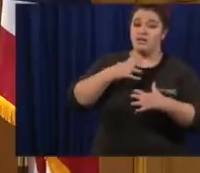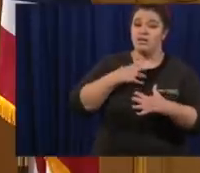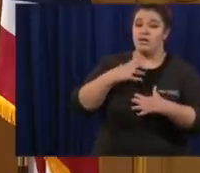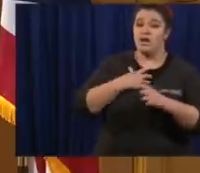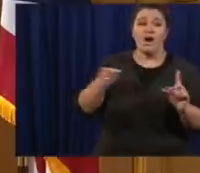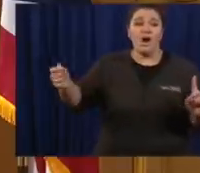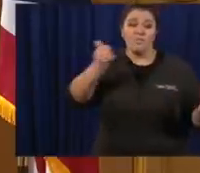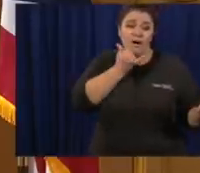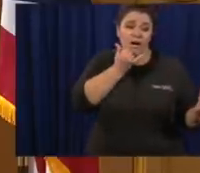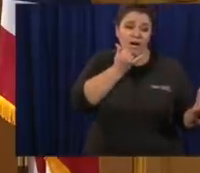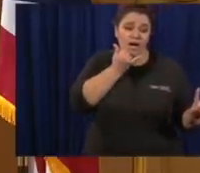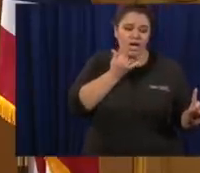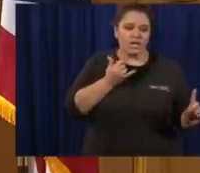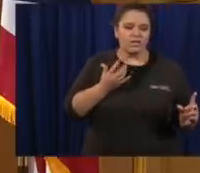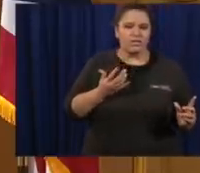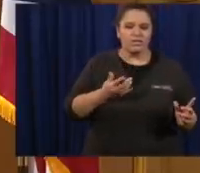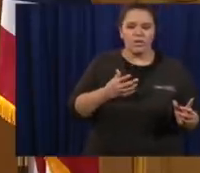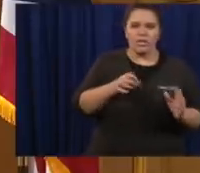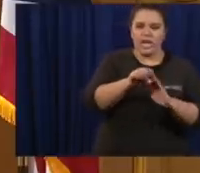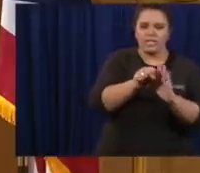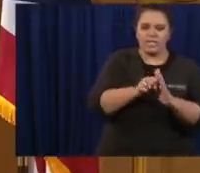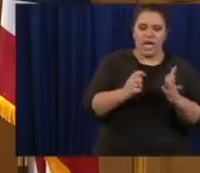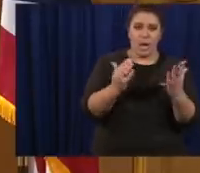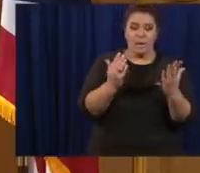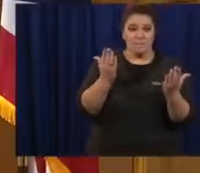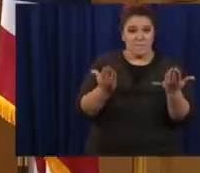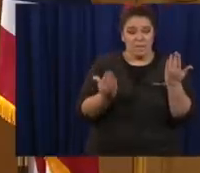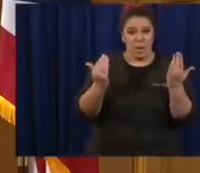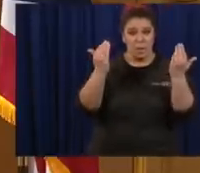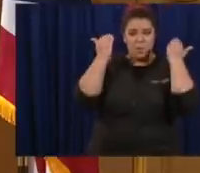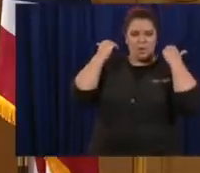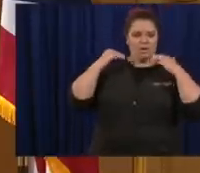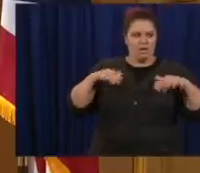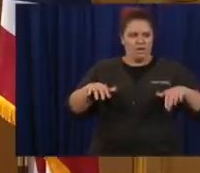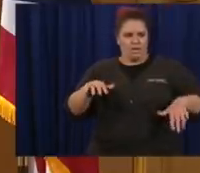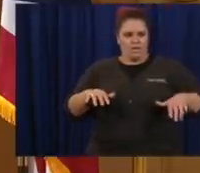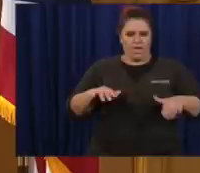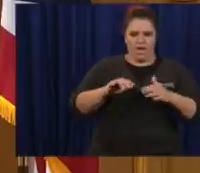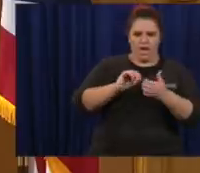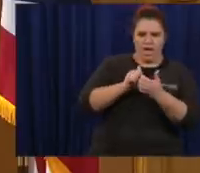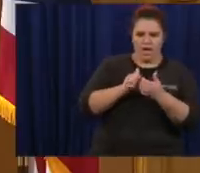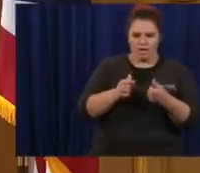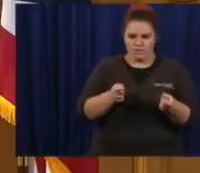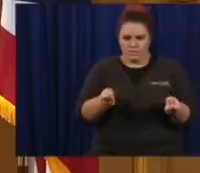not clear-cut, how they're going to handle these situations? Well, I